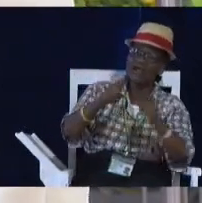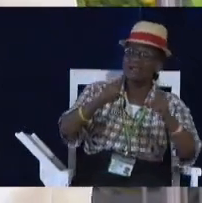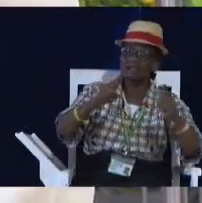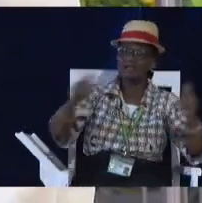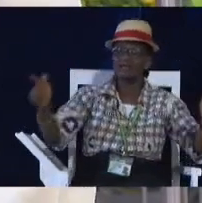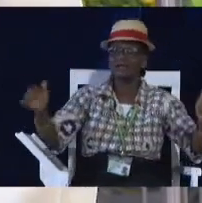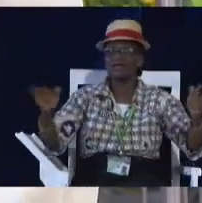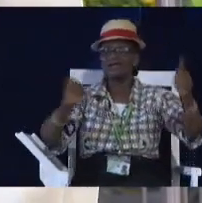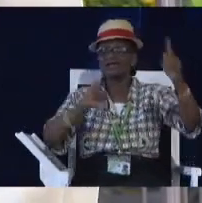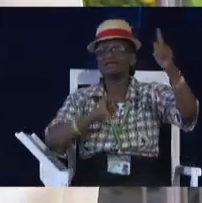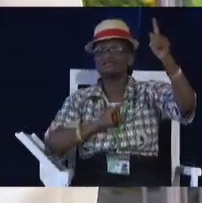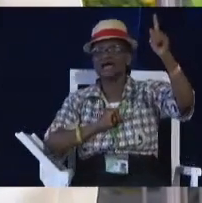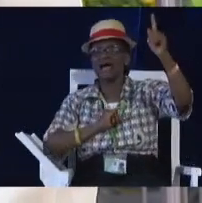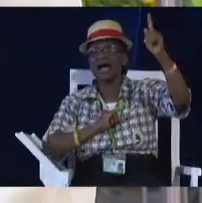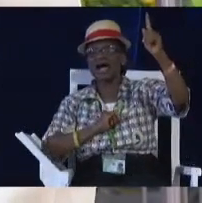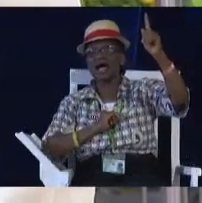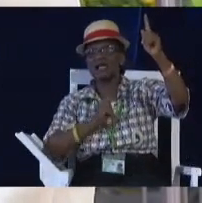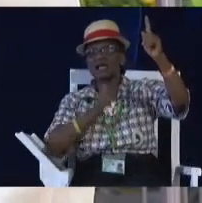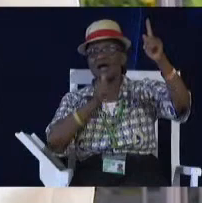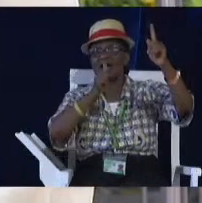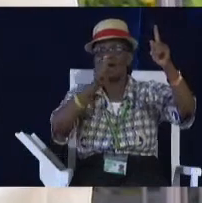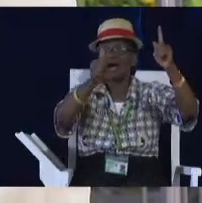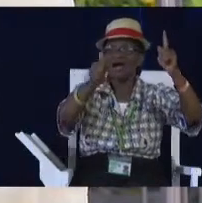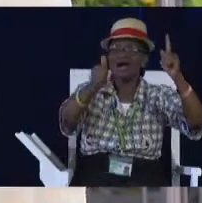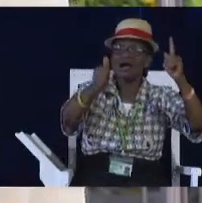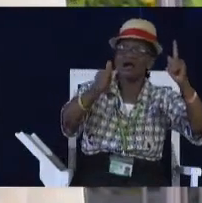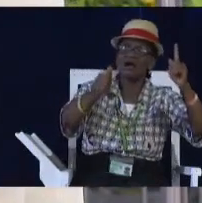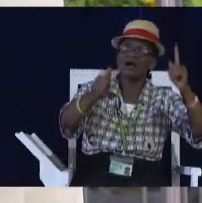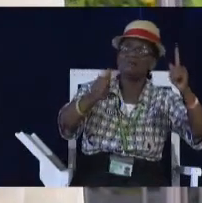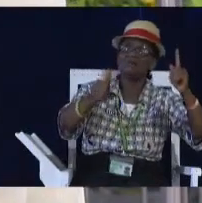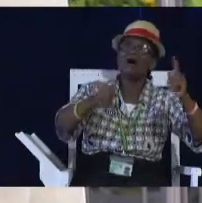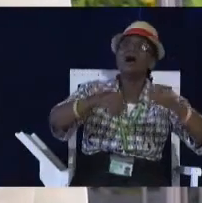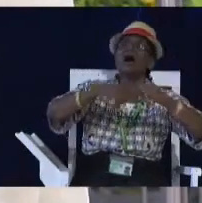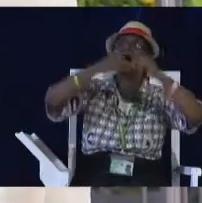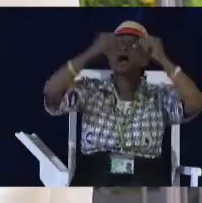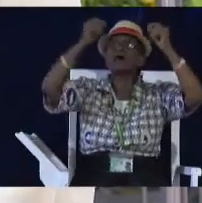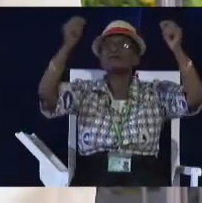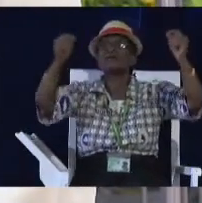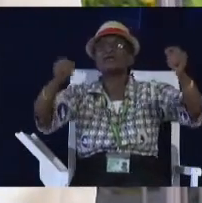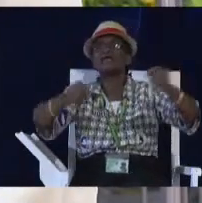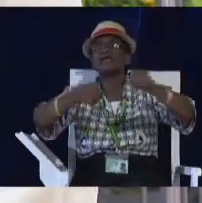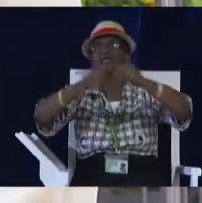the great I am.